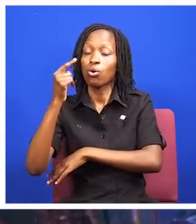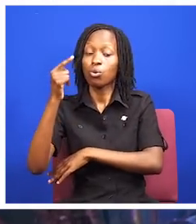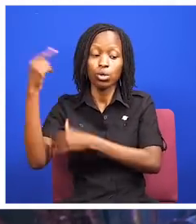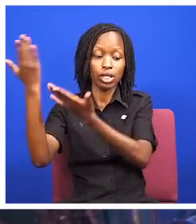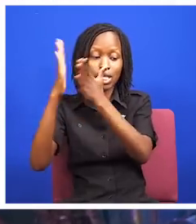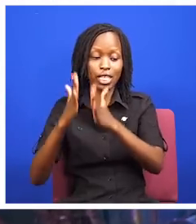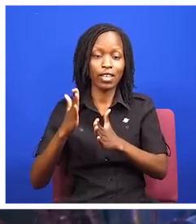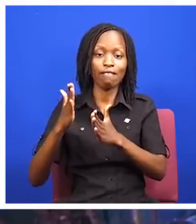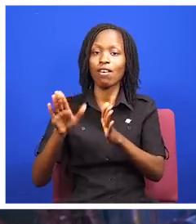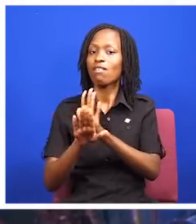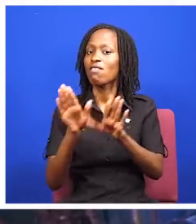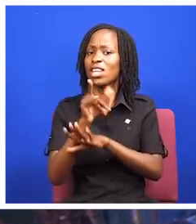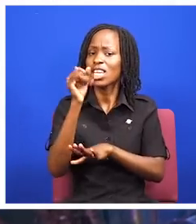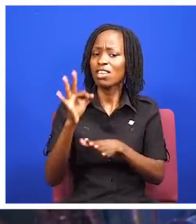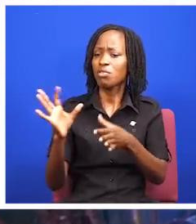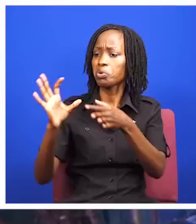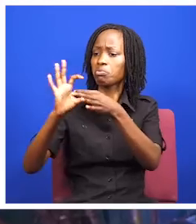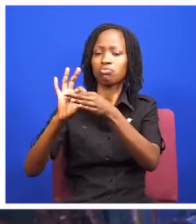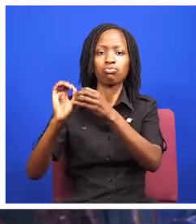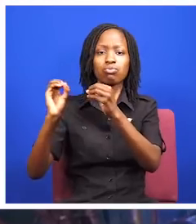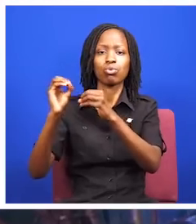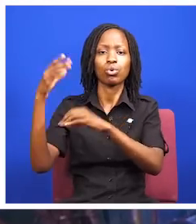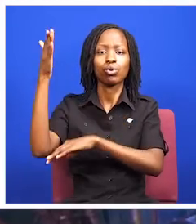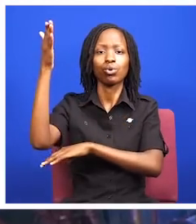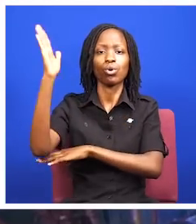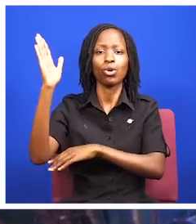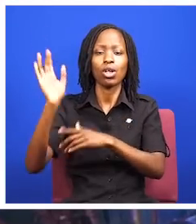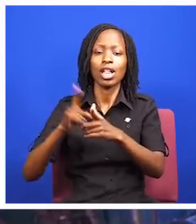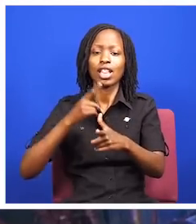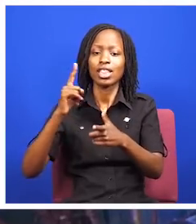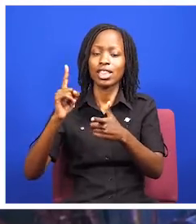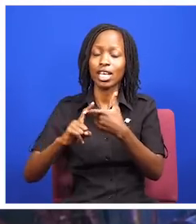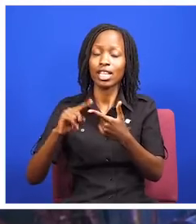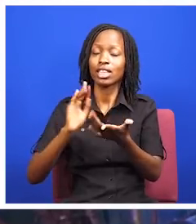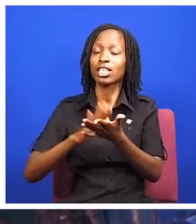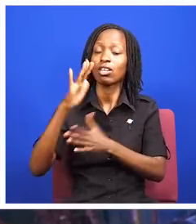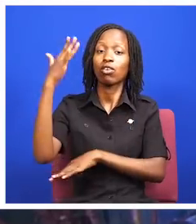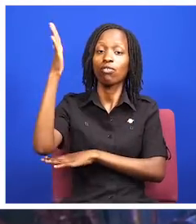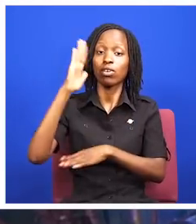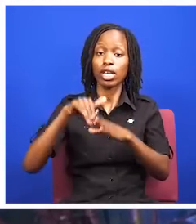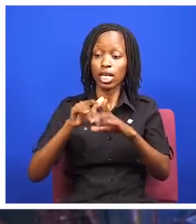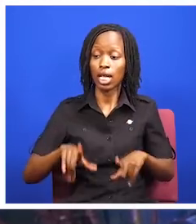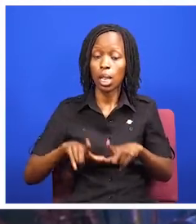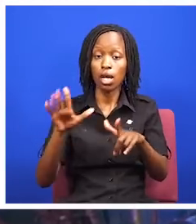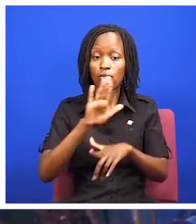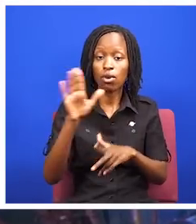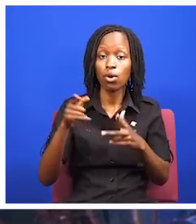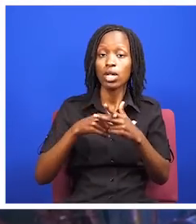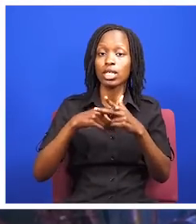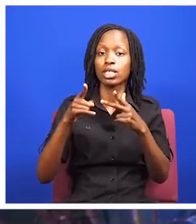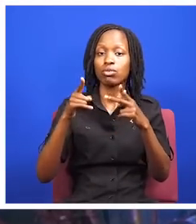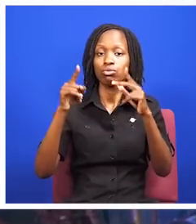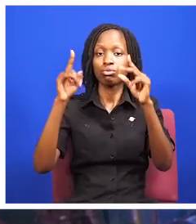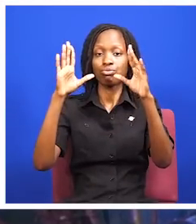our source. If you don't connect yourself to God, the glory of God in your life will start